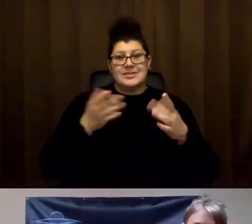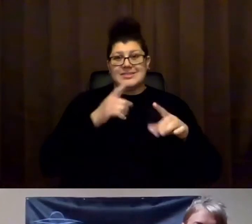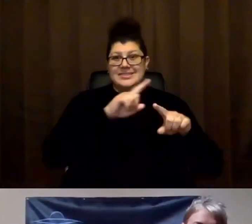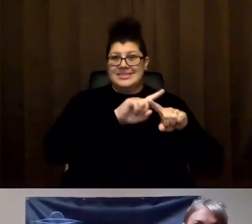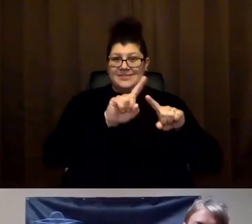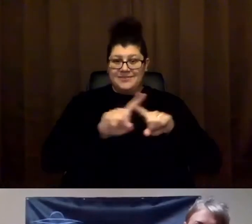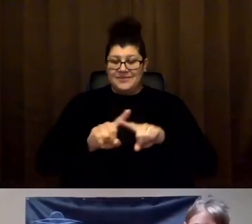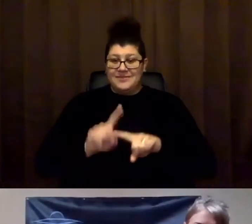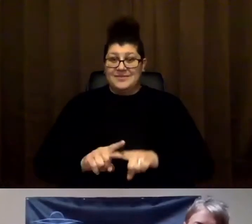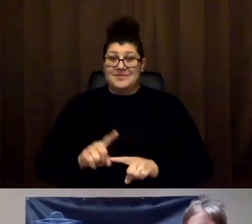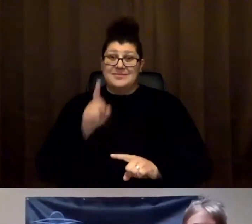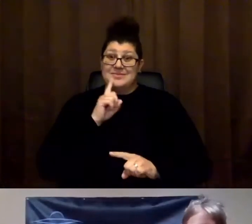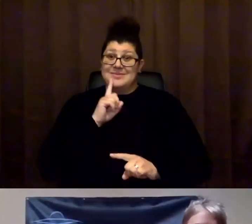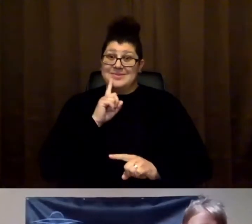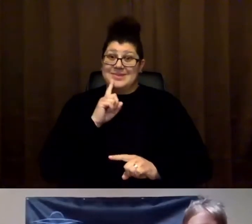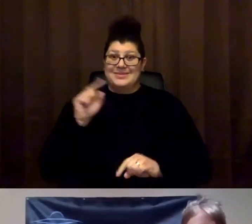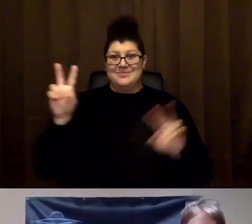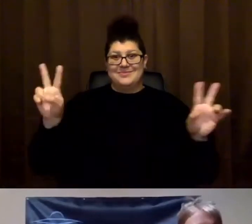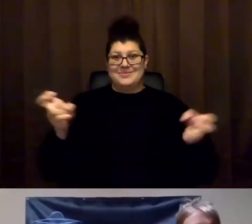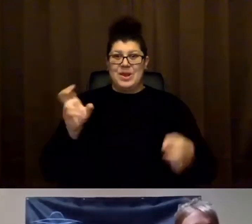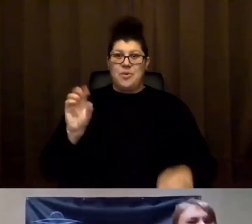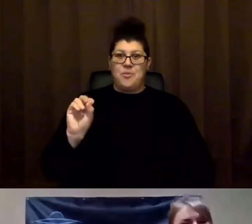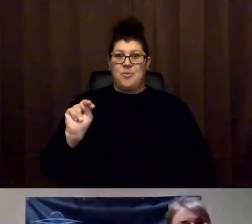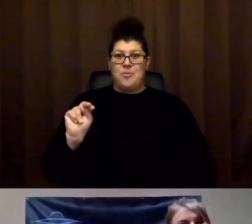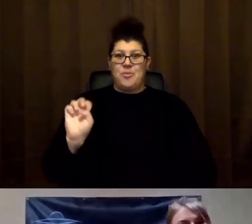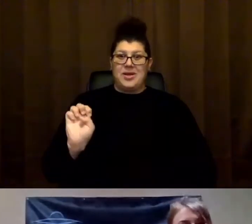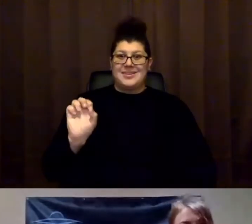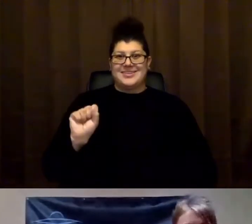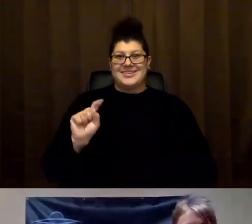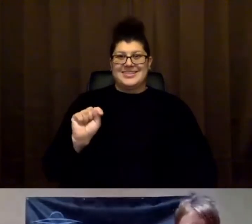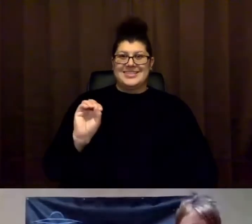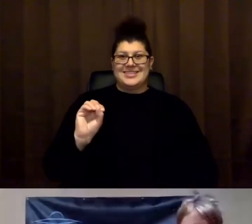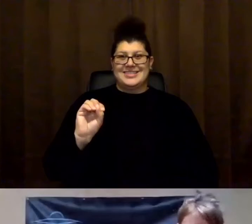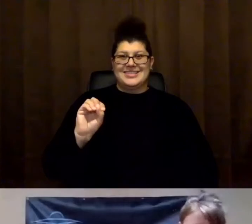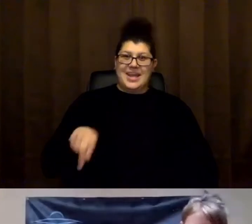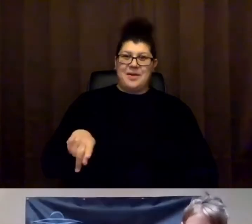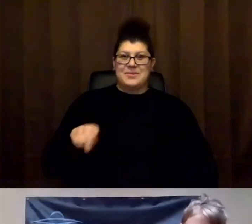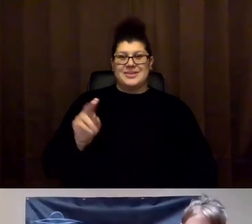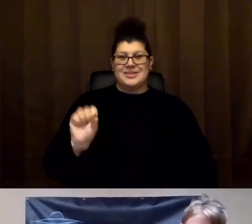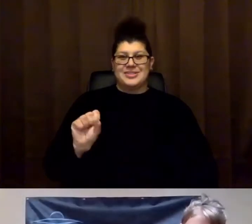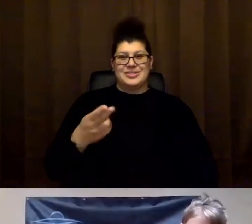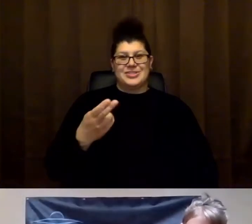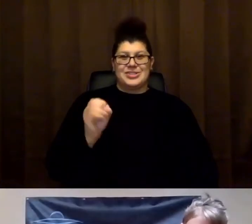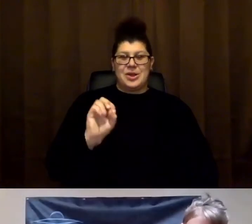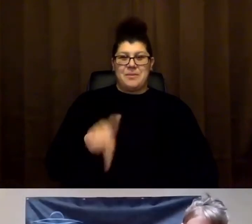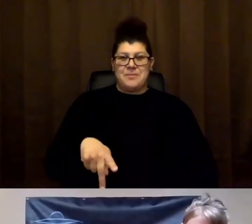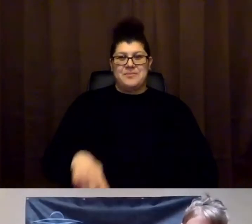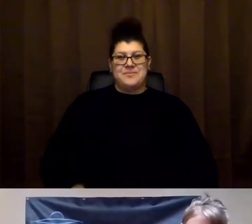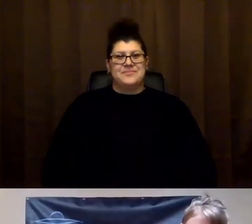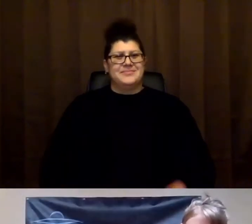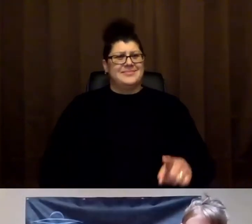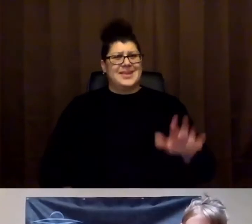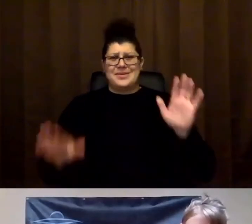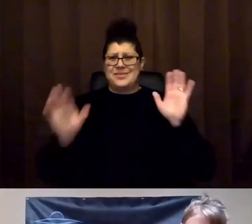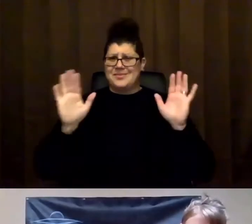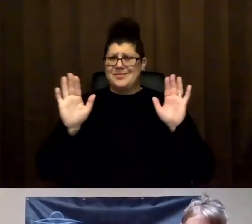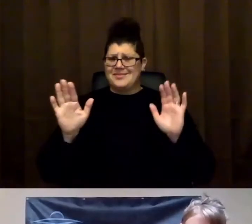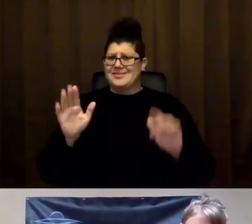a one-stop mental health shop, one-stop shop. That's wonderful. It sounds like you've got